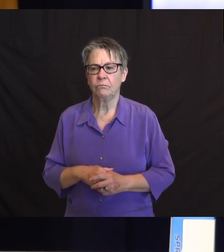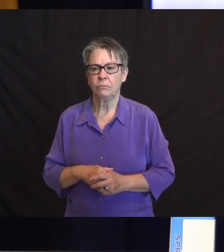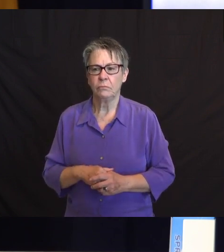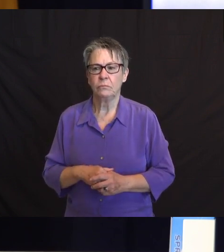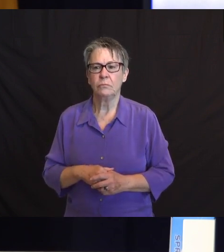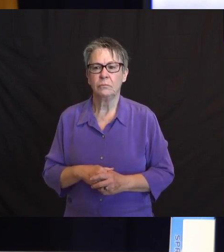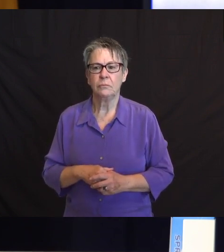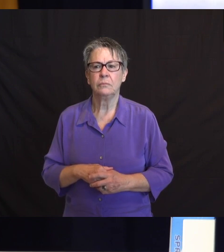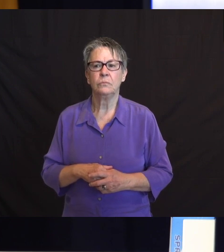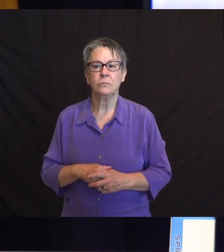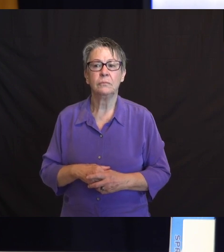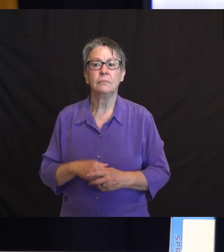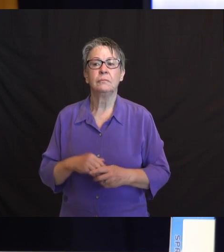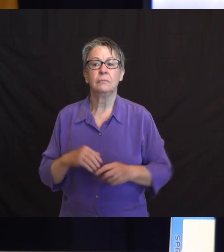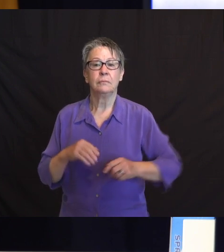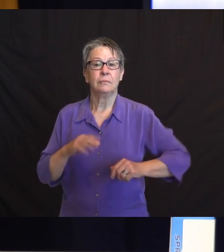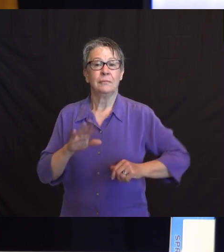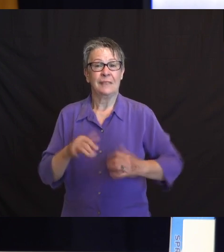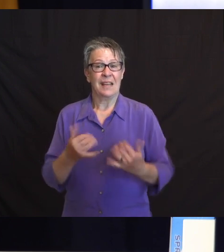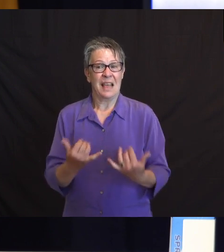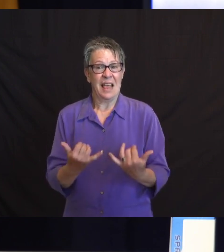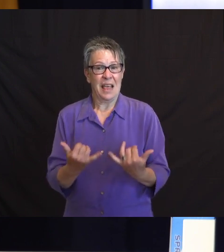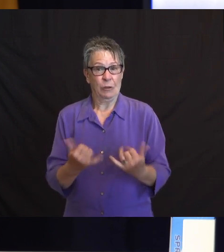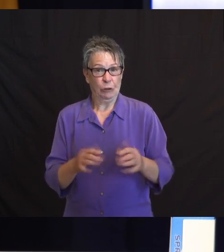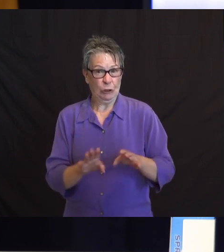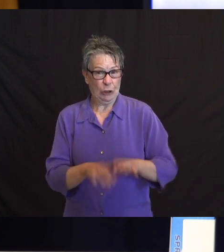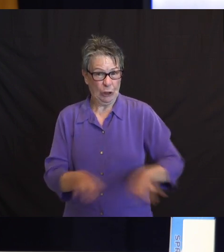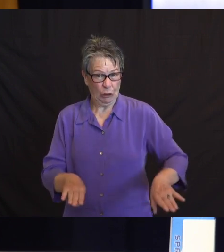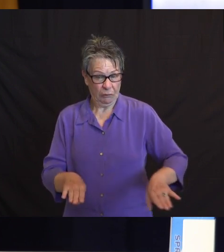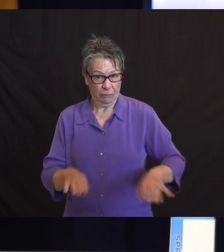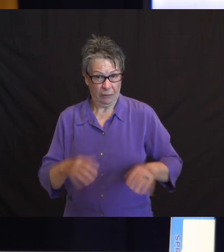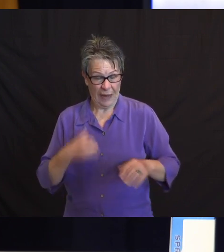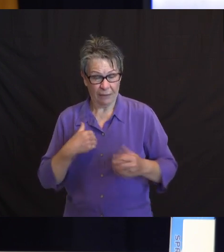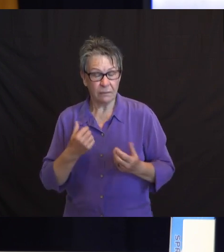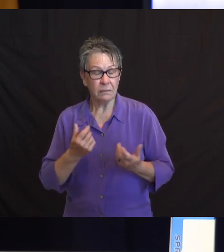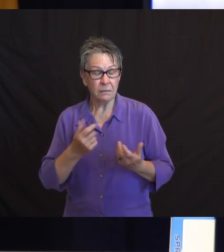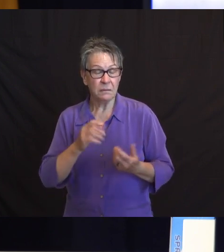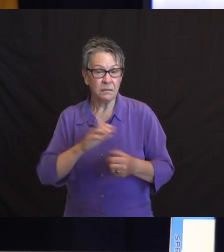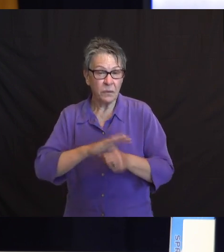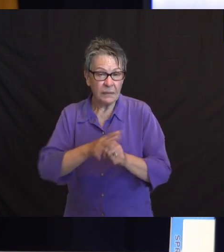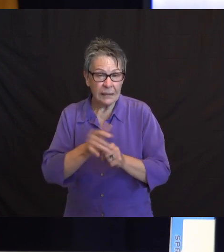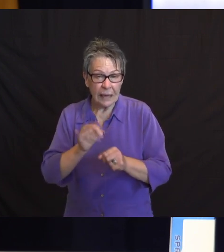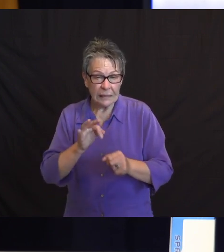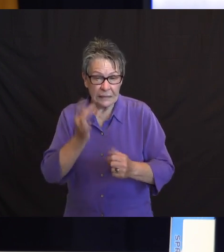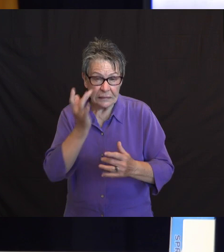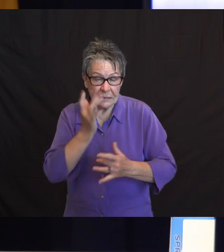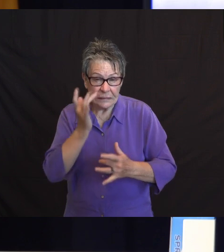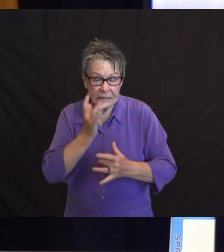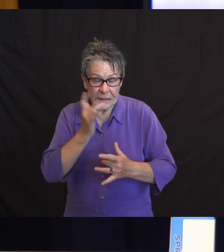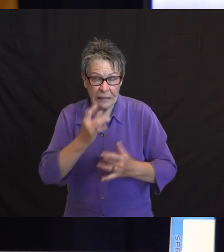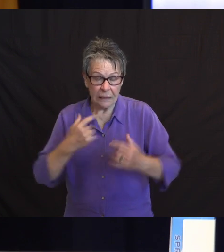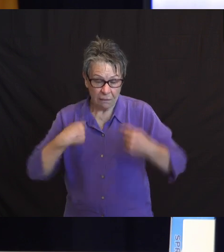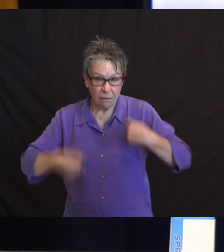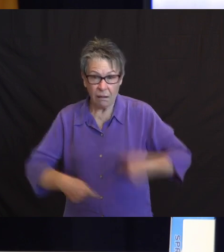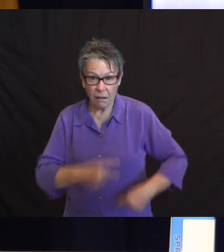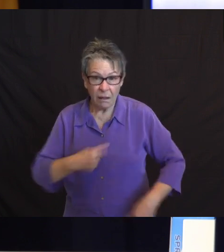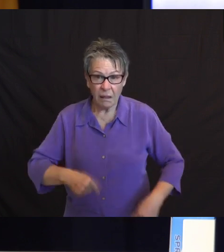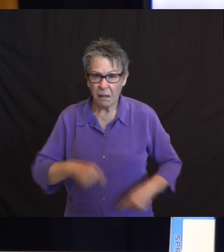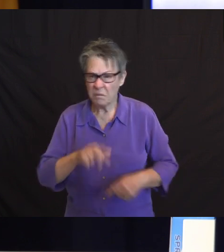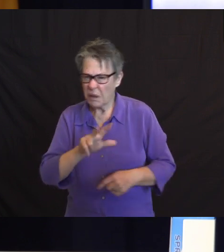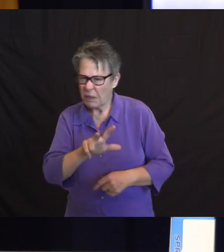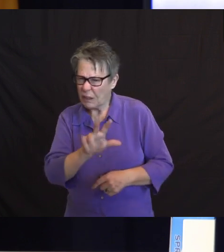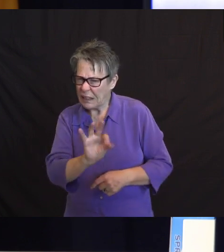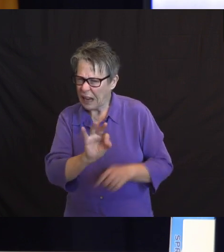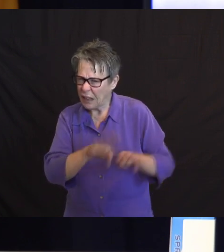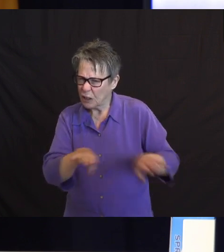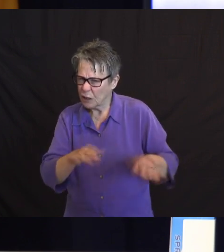39 cases in our state. The children affected have either tested positive for active COVID-19 infection